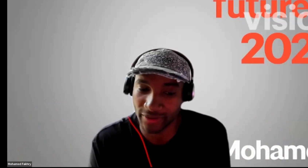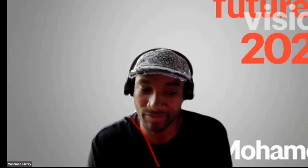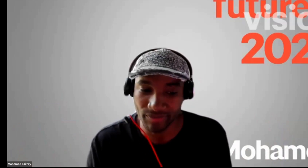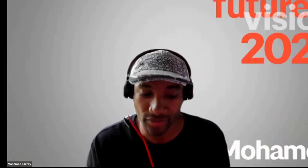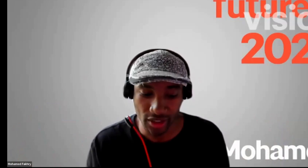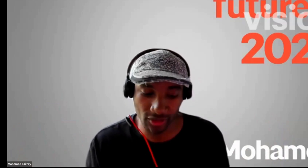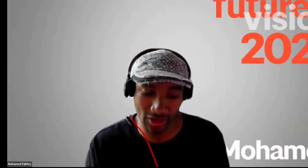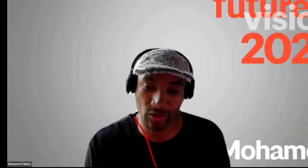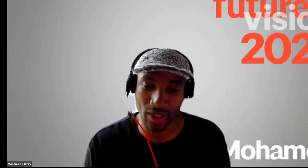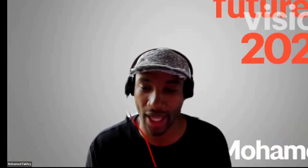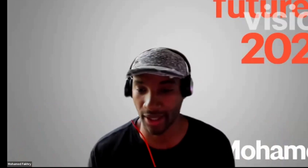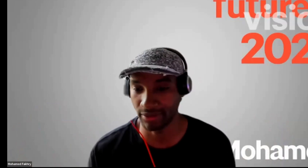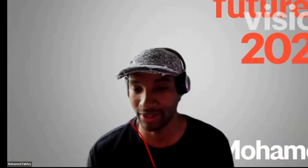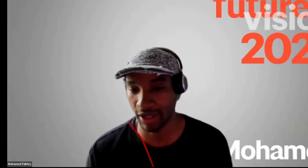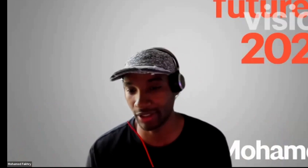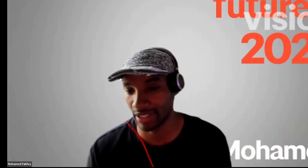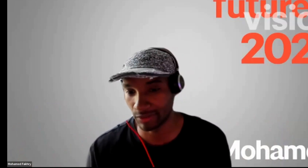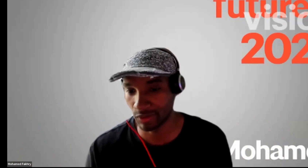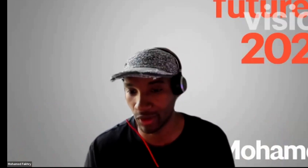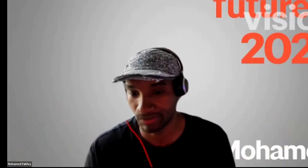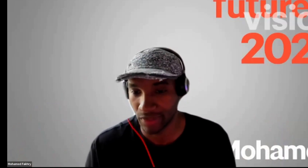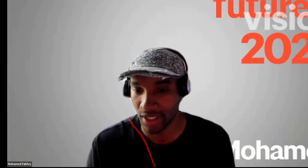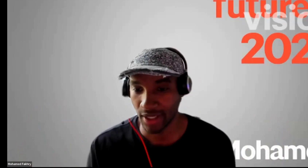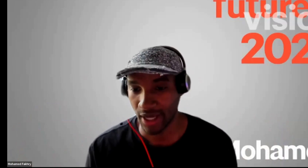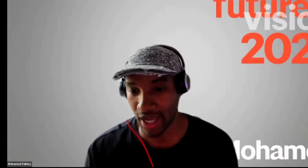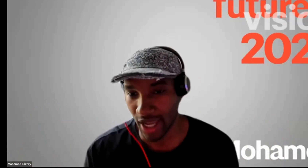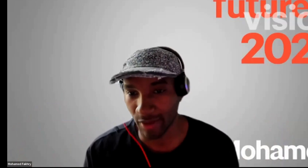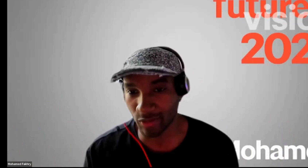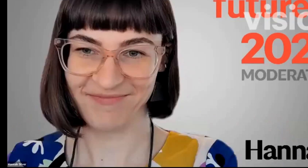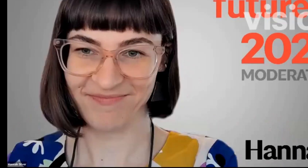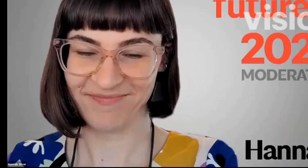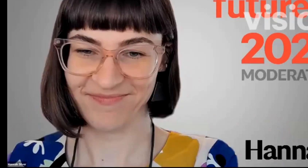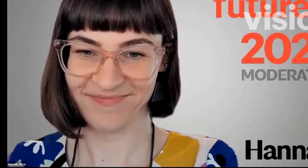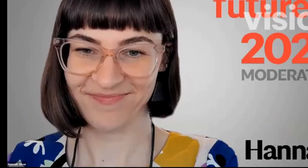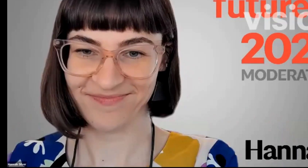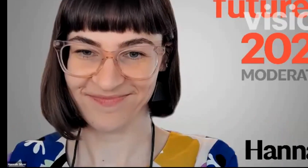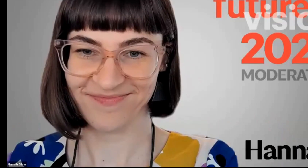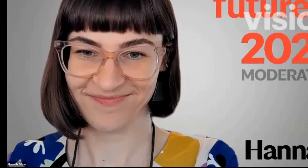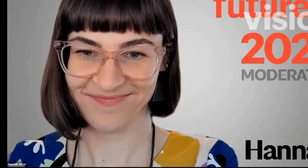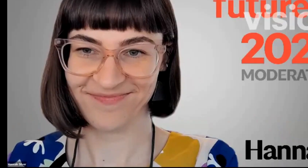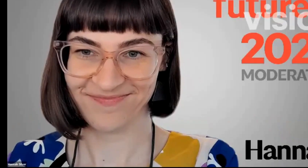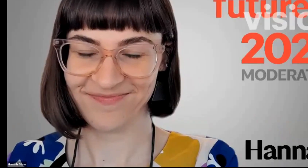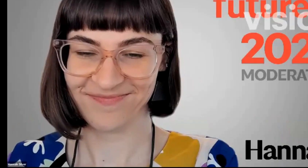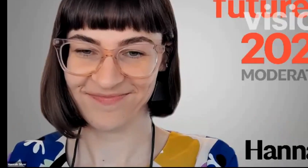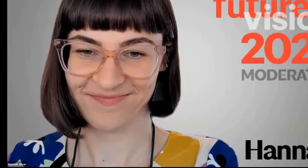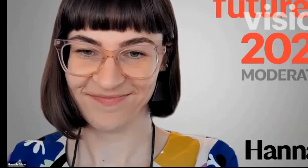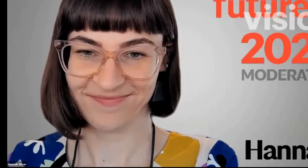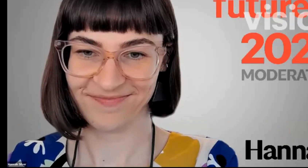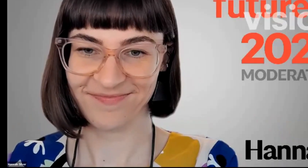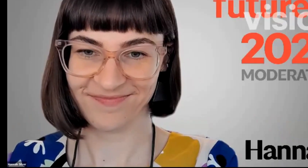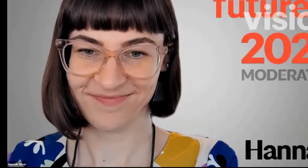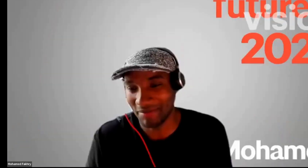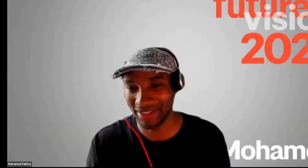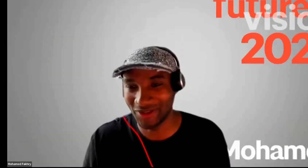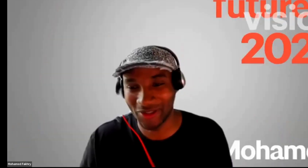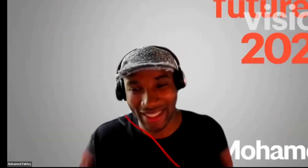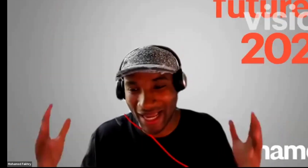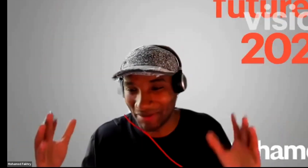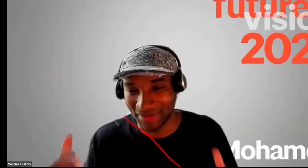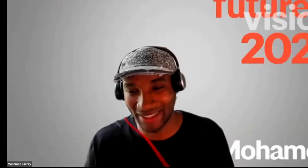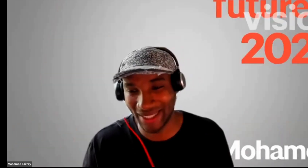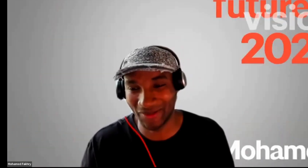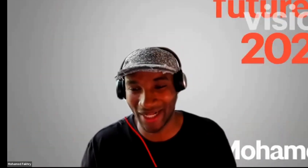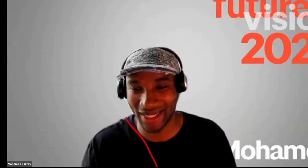myself. So that's when I started that, I'm going to go to Portland State and do architecture. Yeah, I mean, it